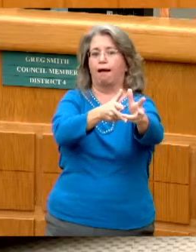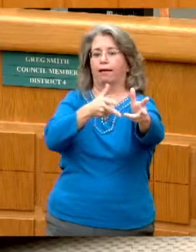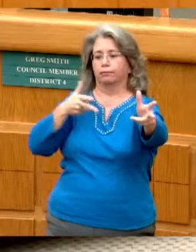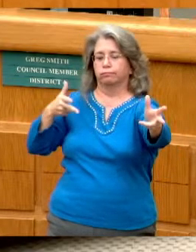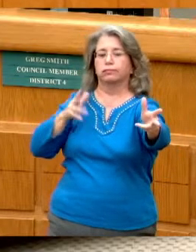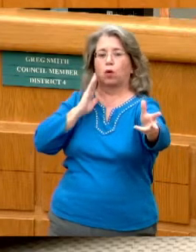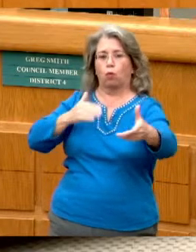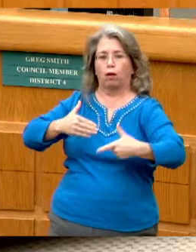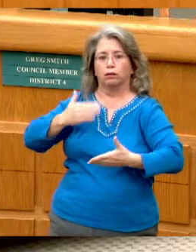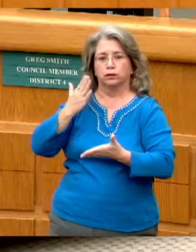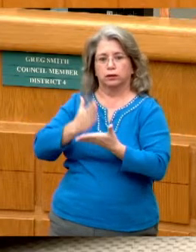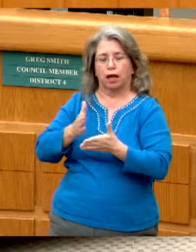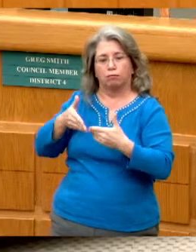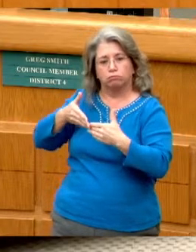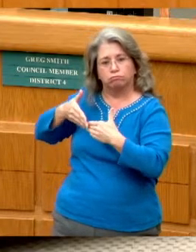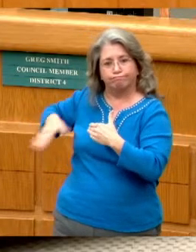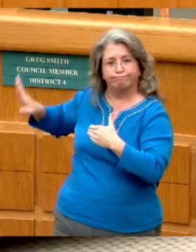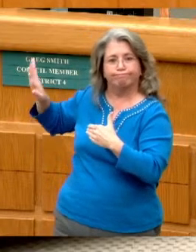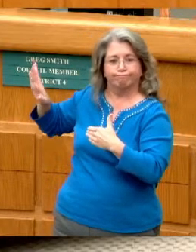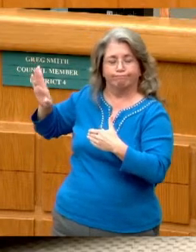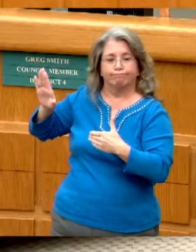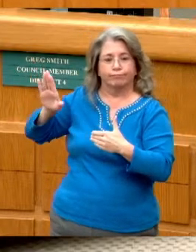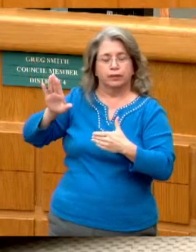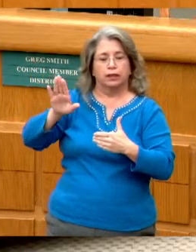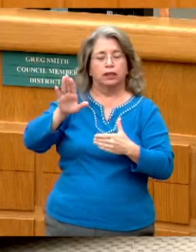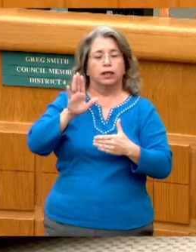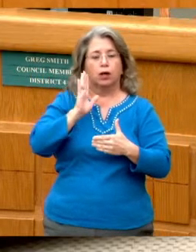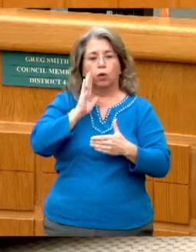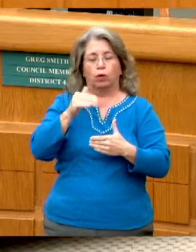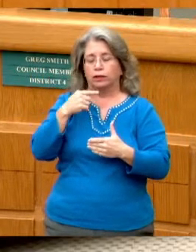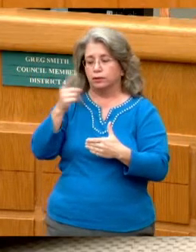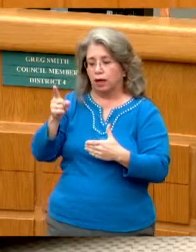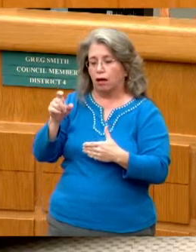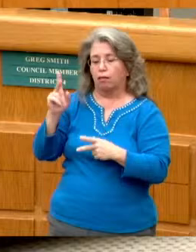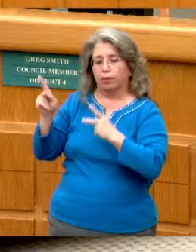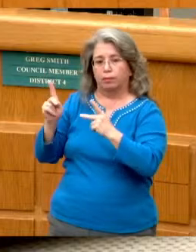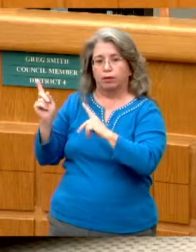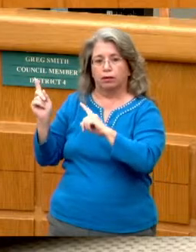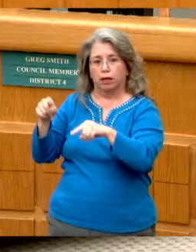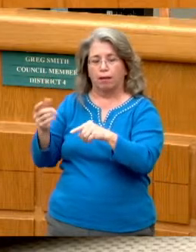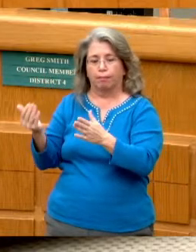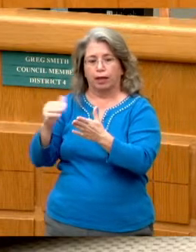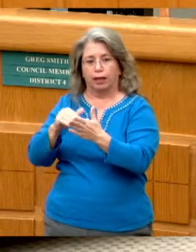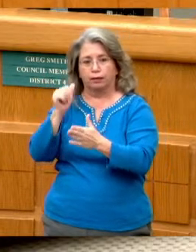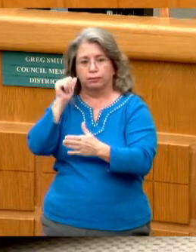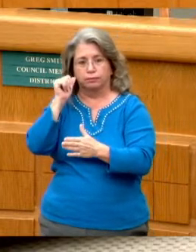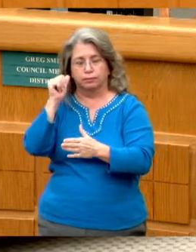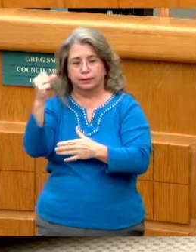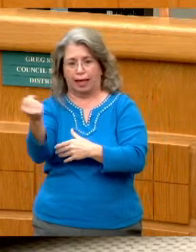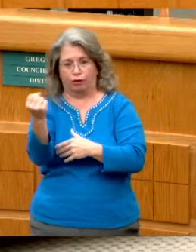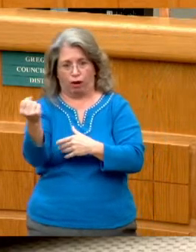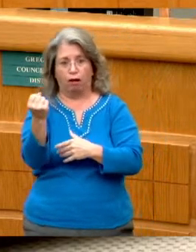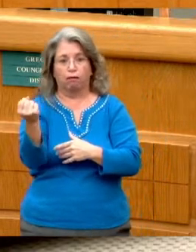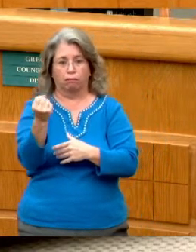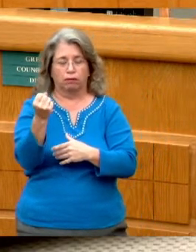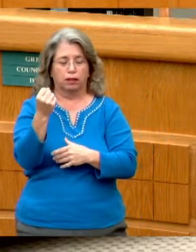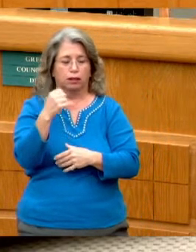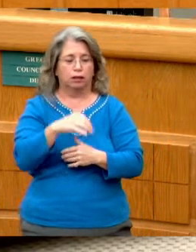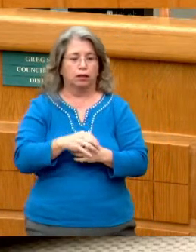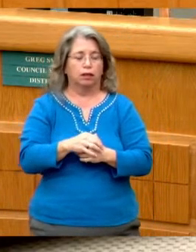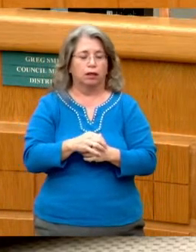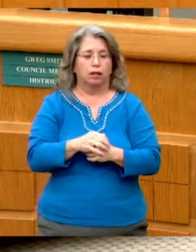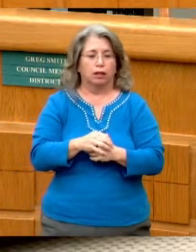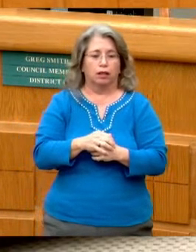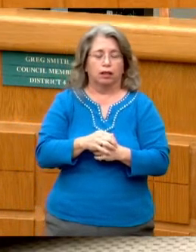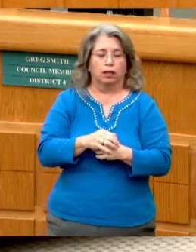center. And people will be asked to return on Saturday if they're still in